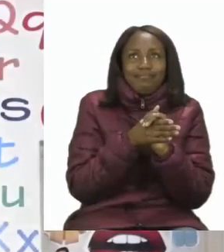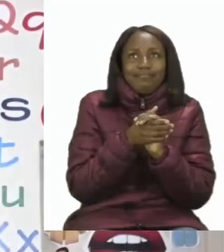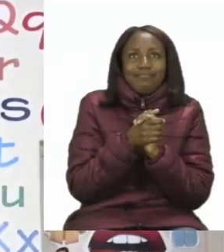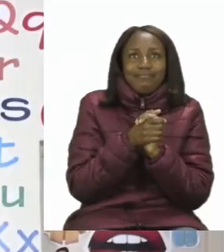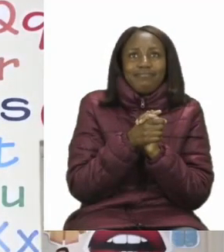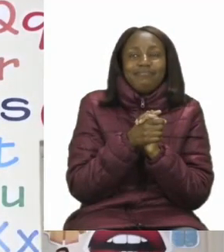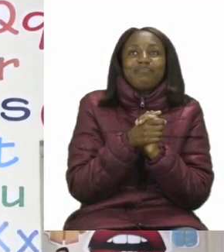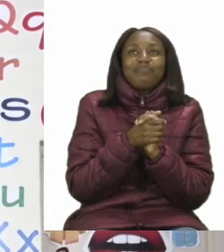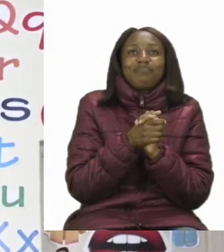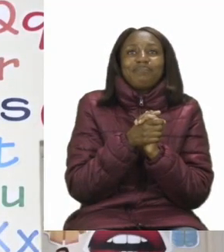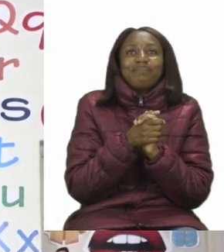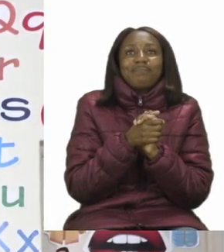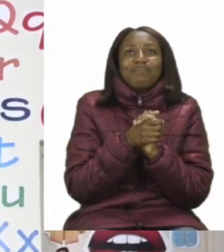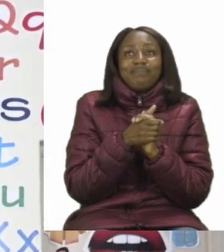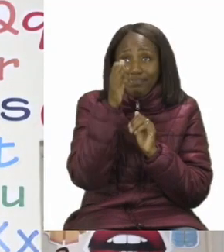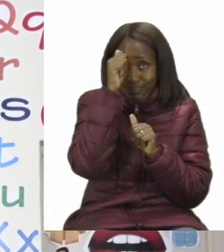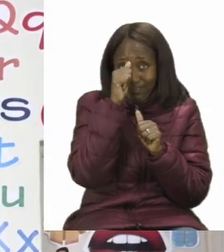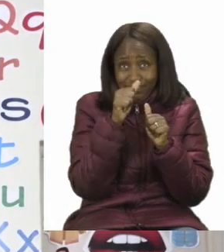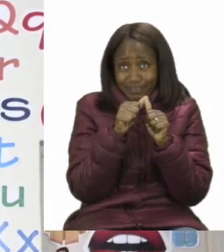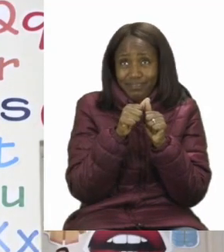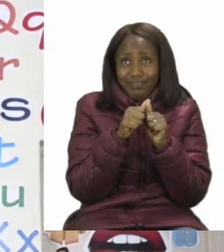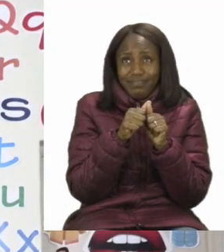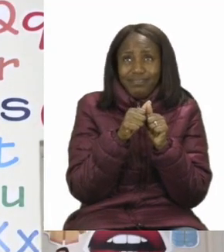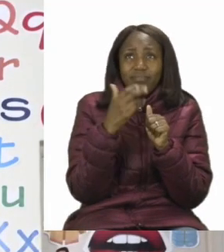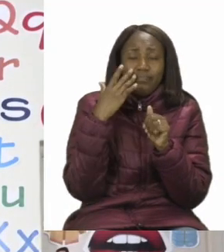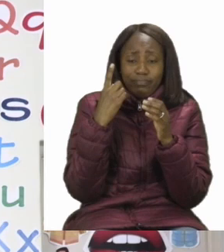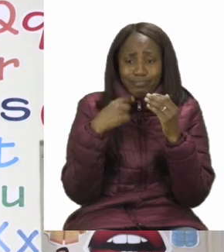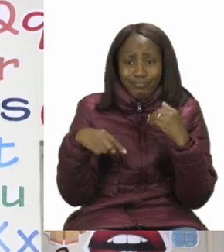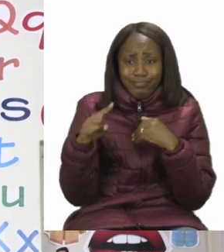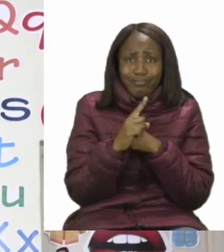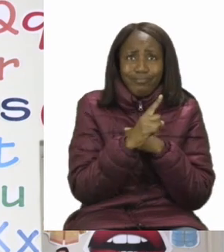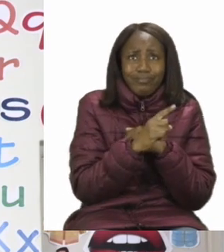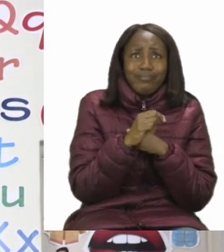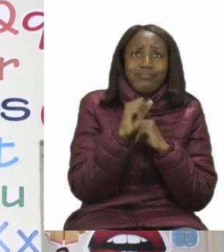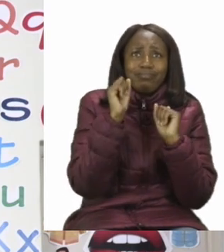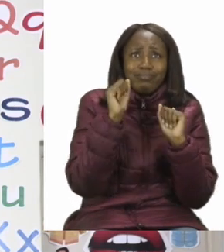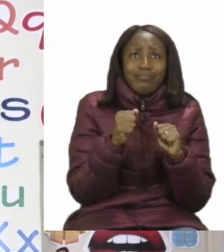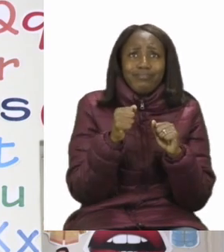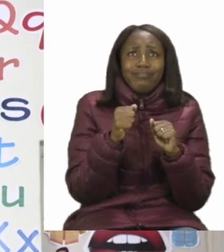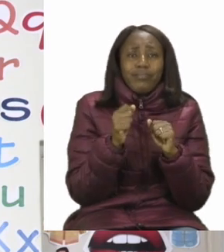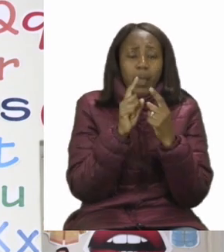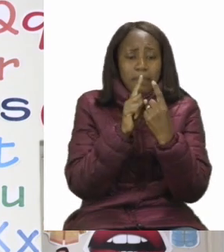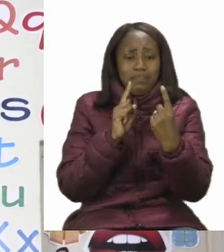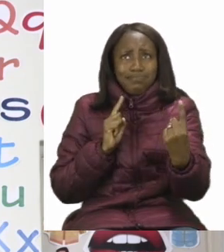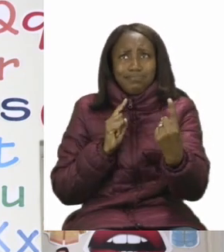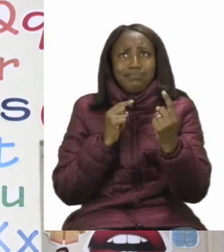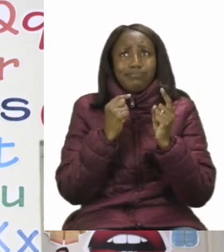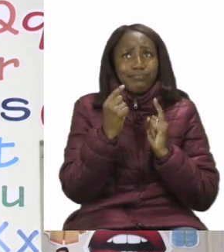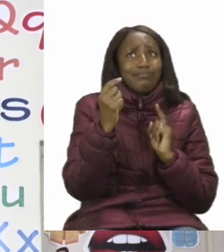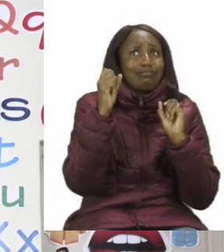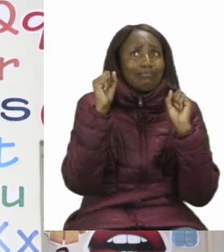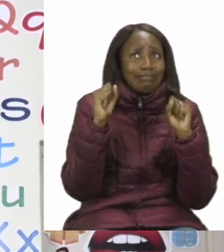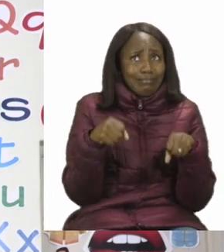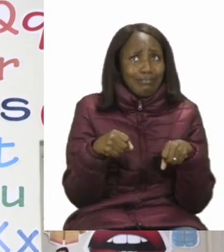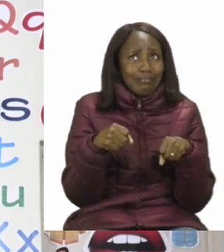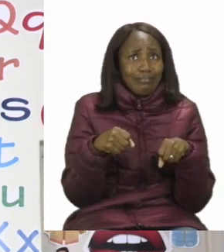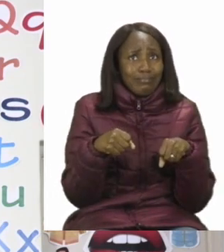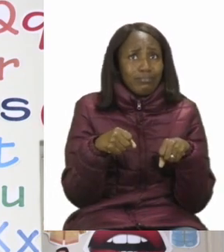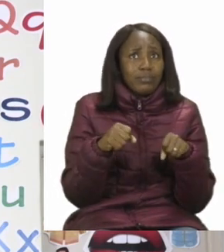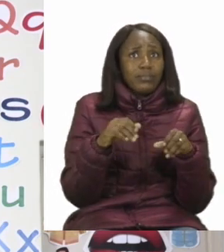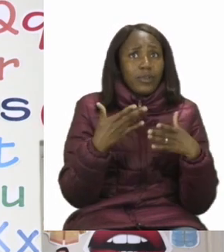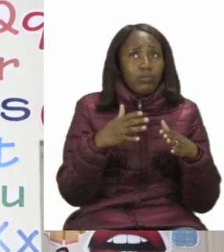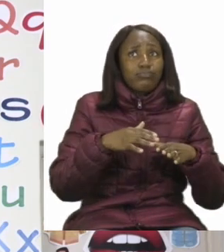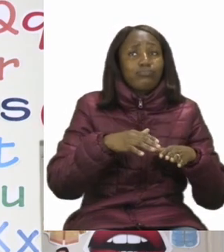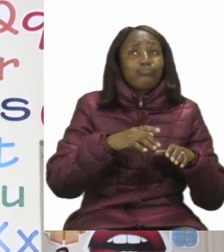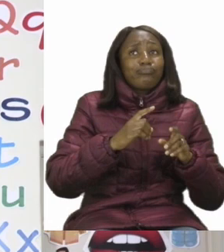sanitize. Remember, every time you're out in public, you need to keep social distancing. You can check by putting your